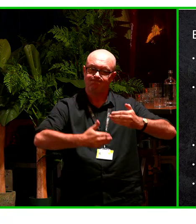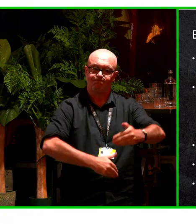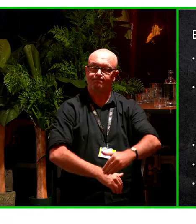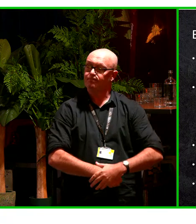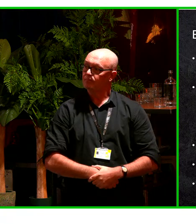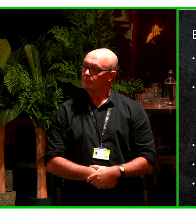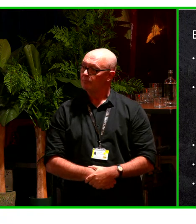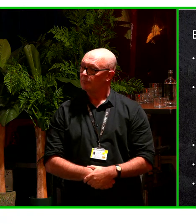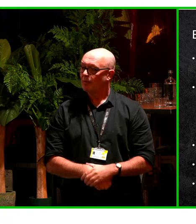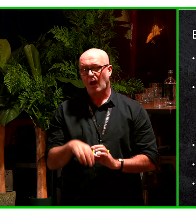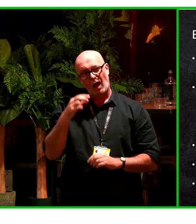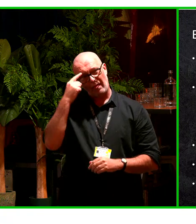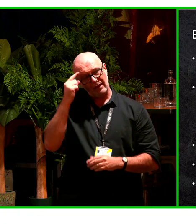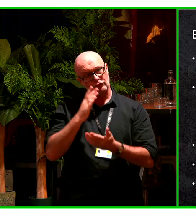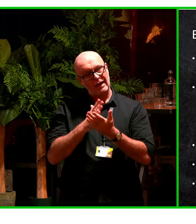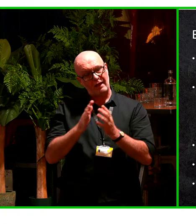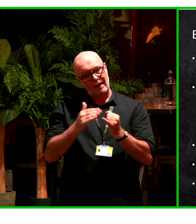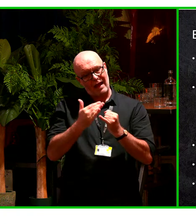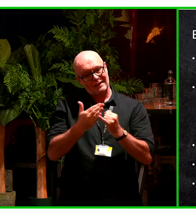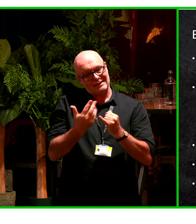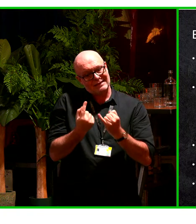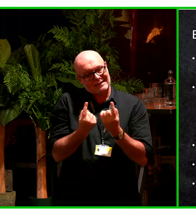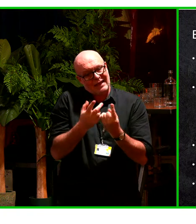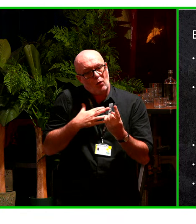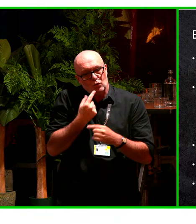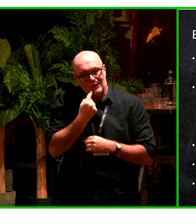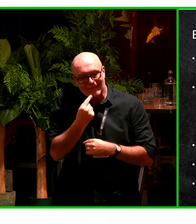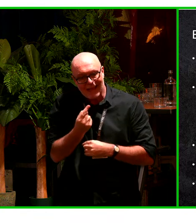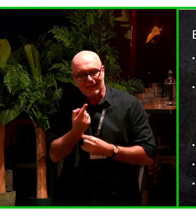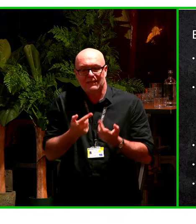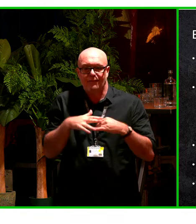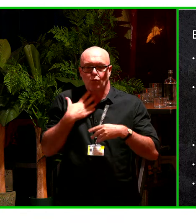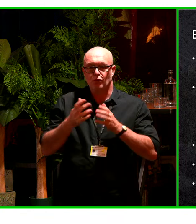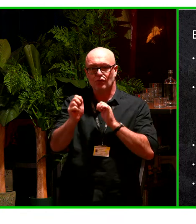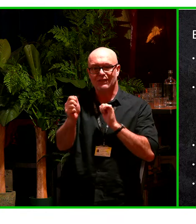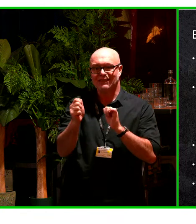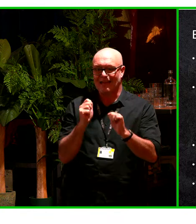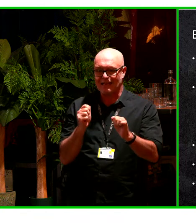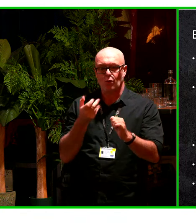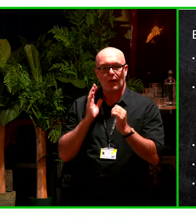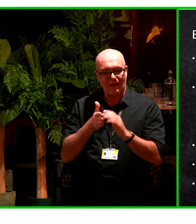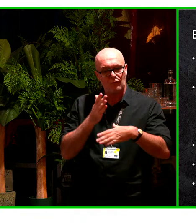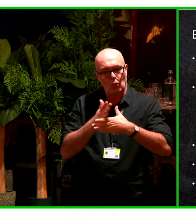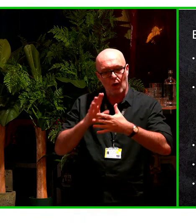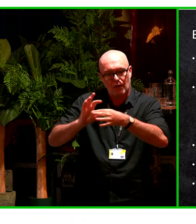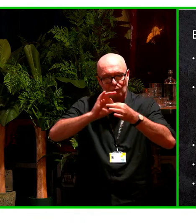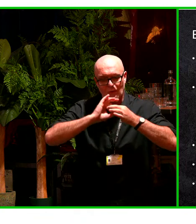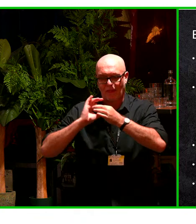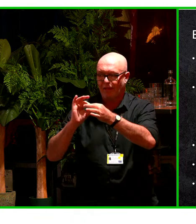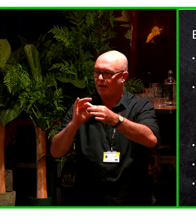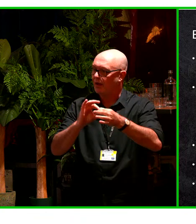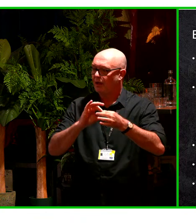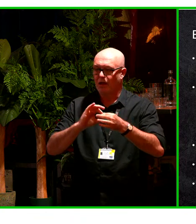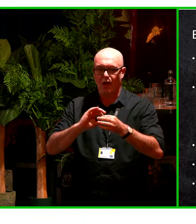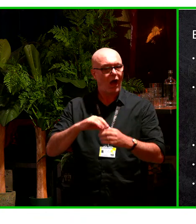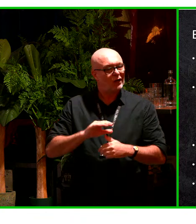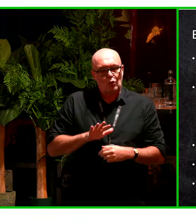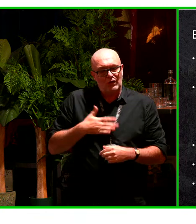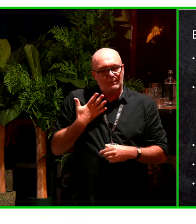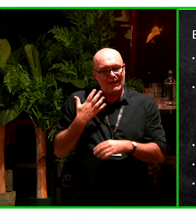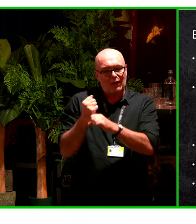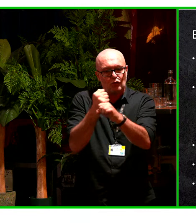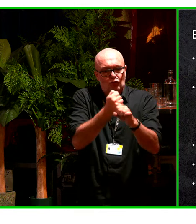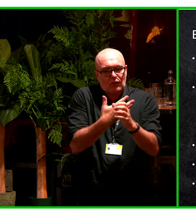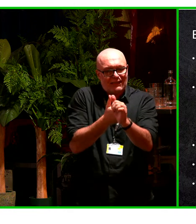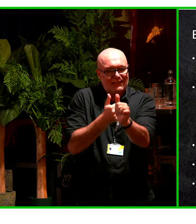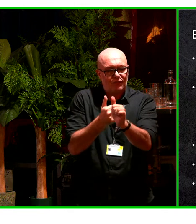I think the last message really is to drive this change is we've all got to work together, and by that I don't mean just the construction industry. I